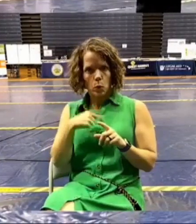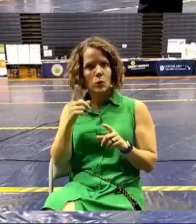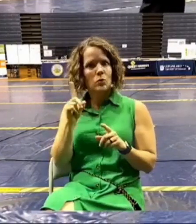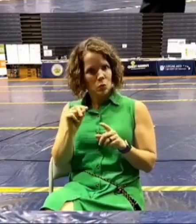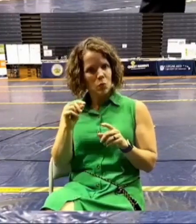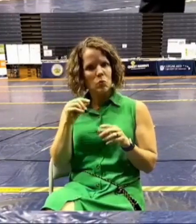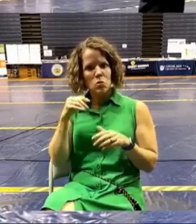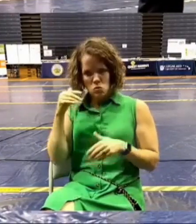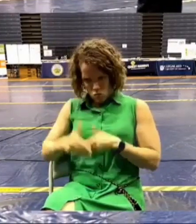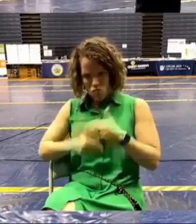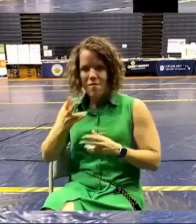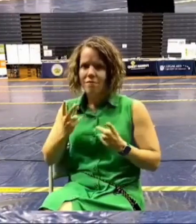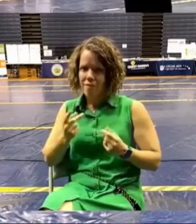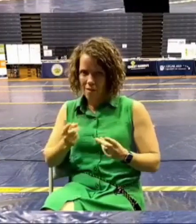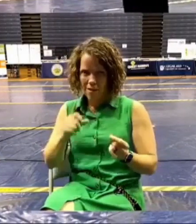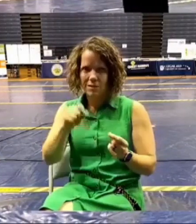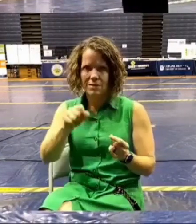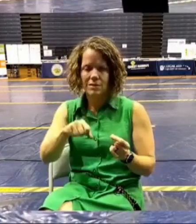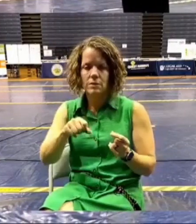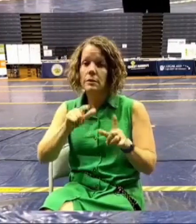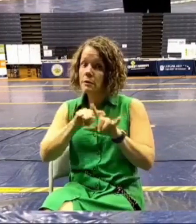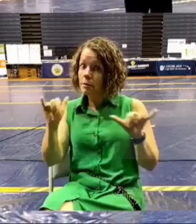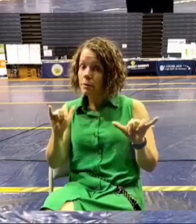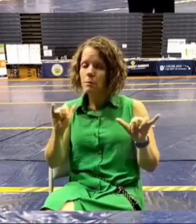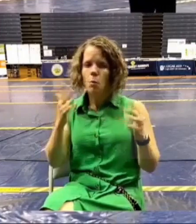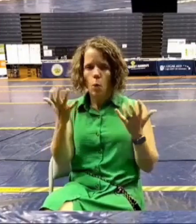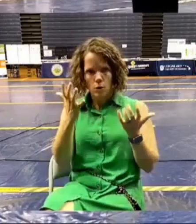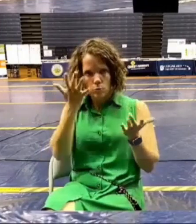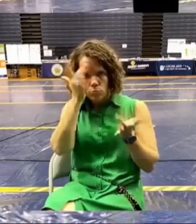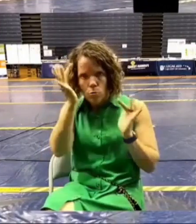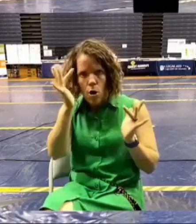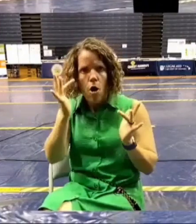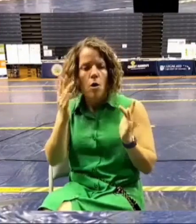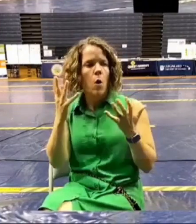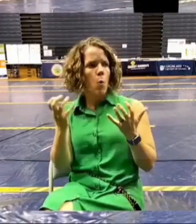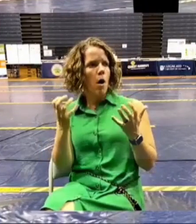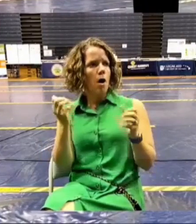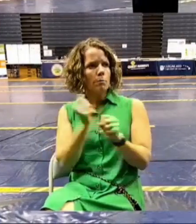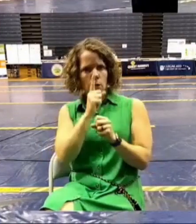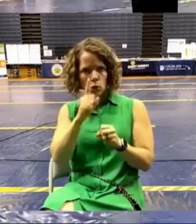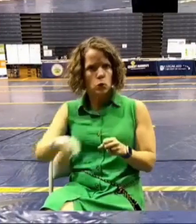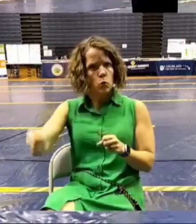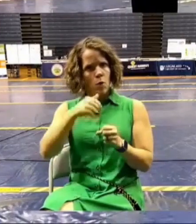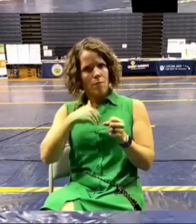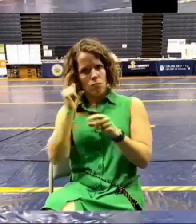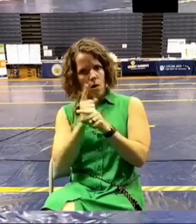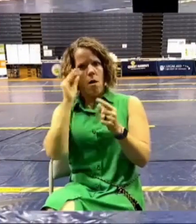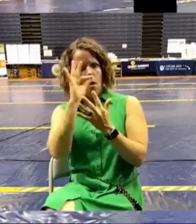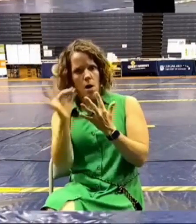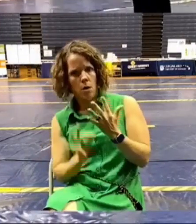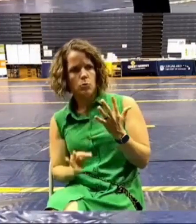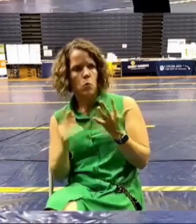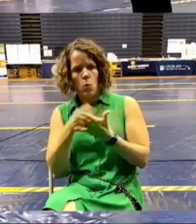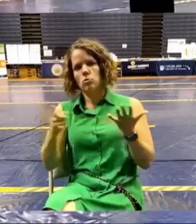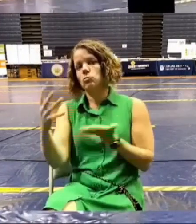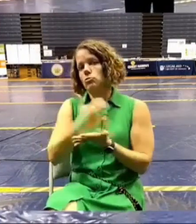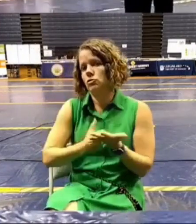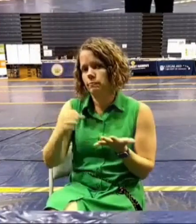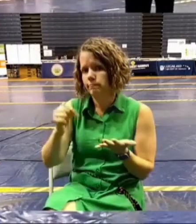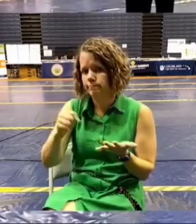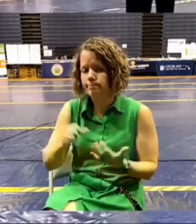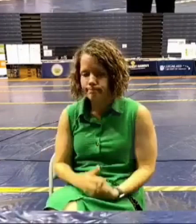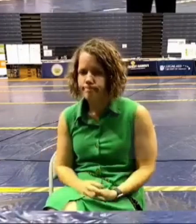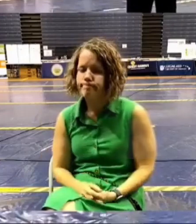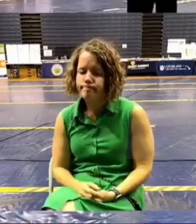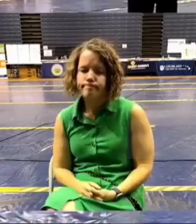We want to do it smartly, and we want to make sure that you guys have the options that you deserve and you need.